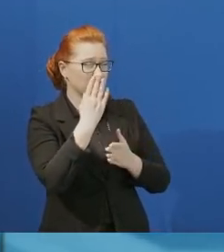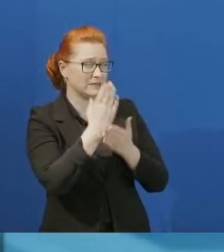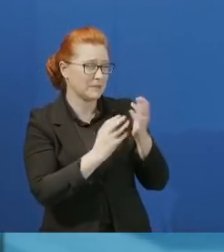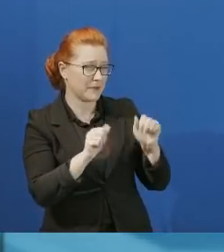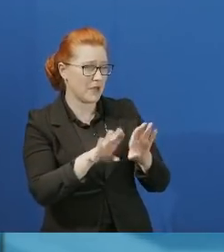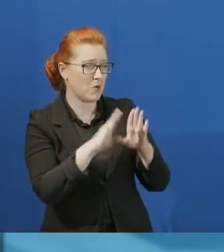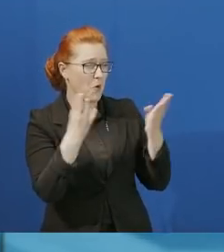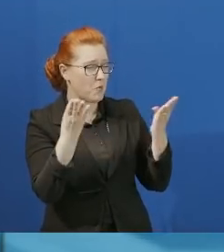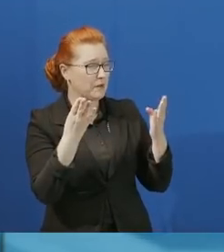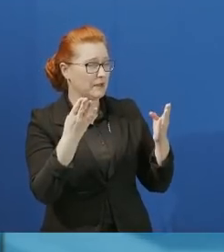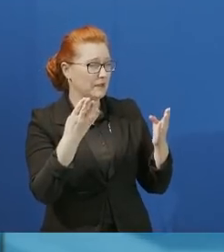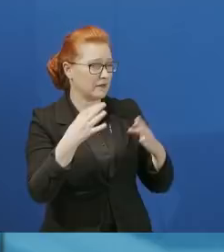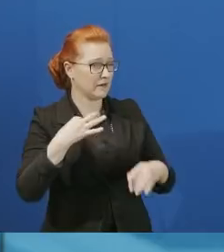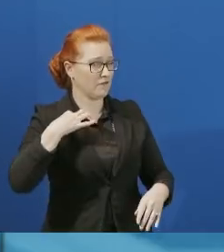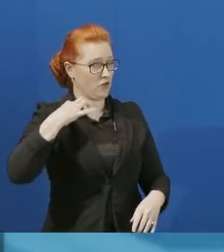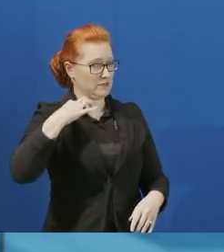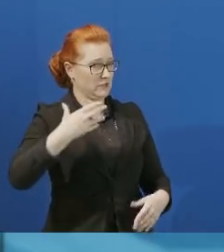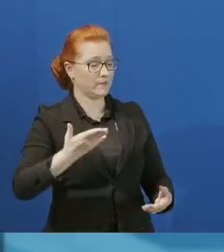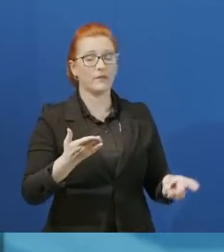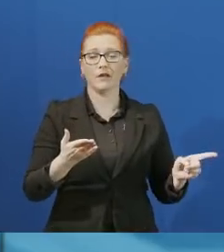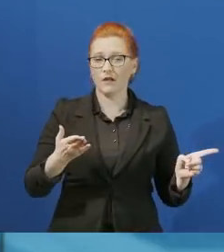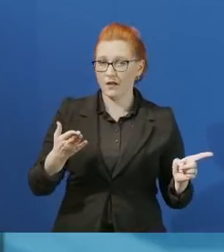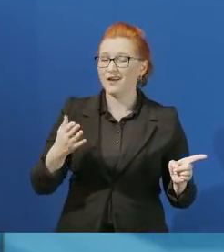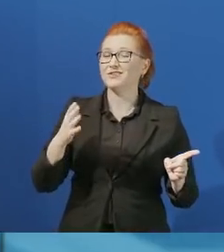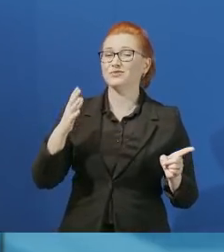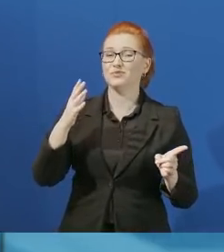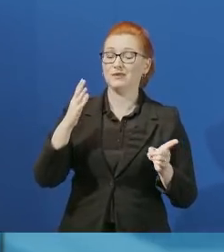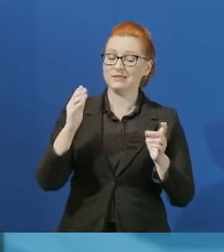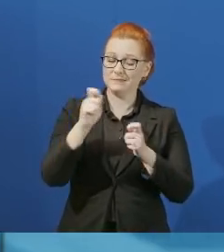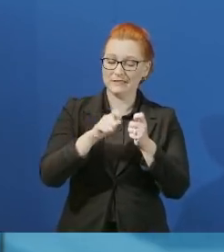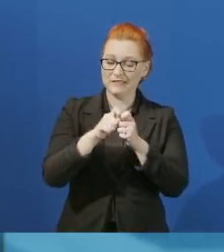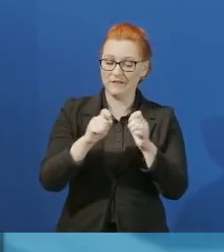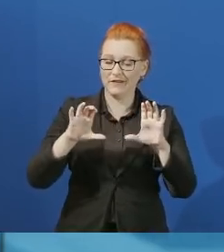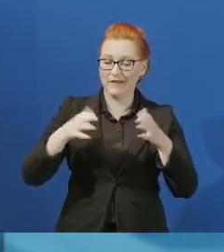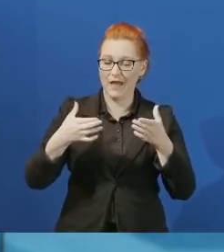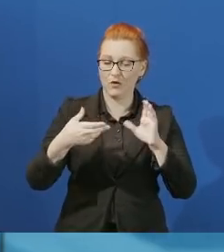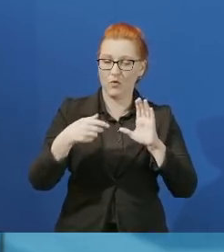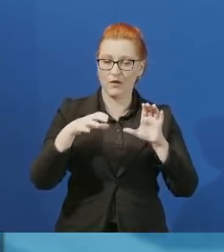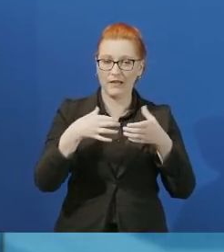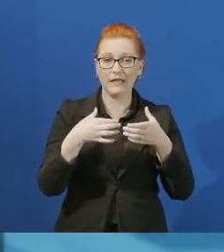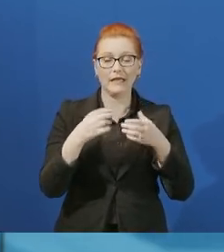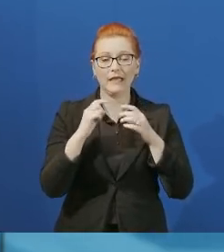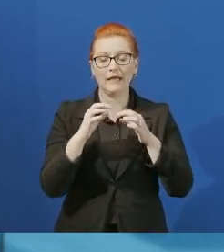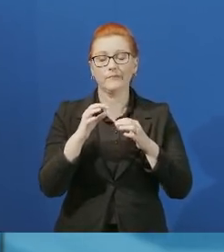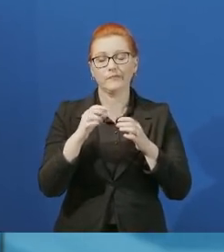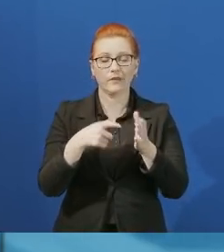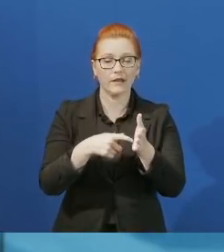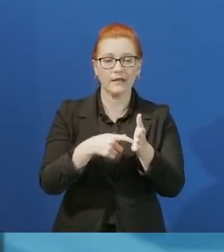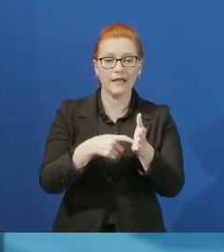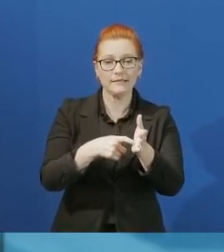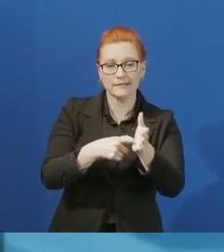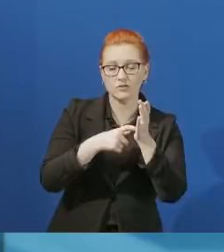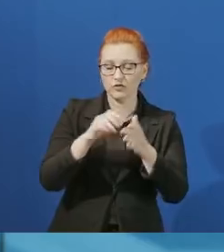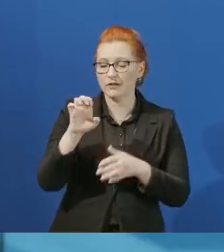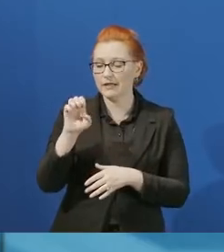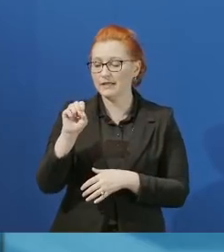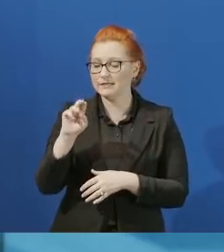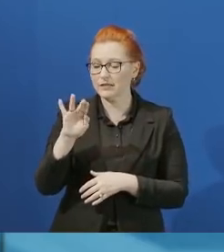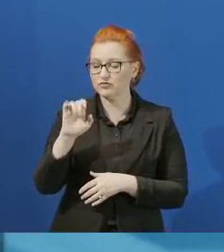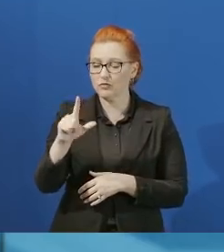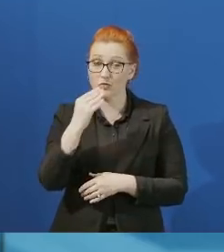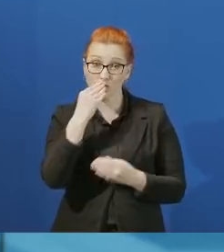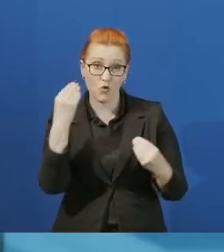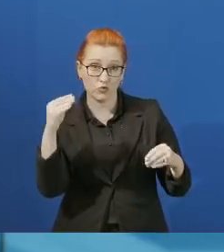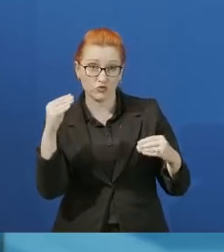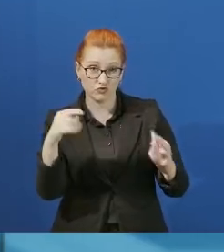out of that essential grocery category. Many of these closed voluntarily to begin with. I